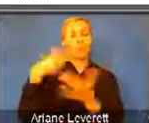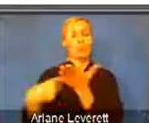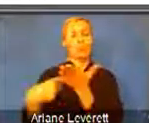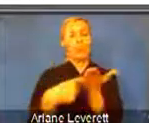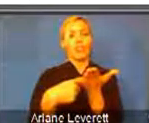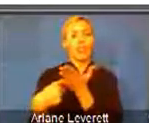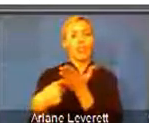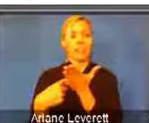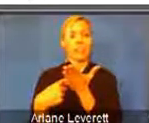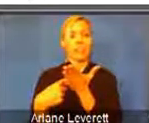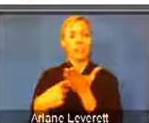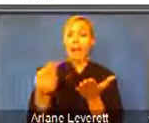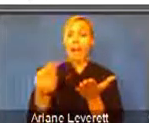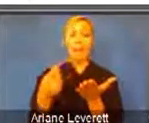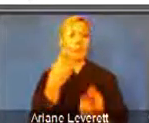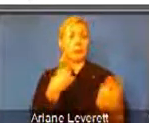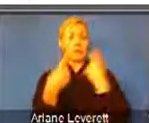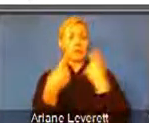this topic.